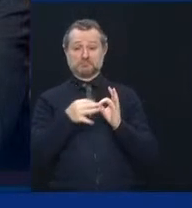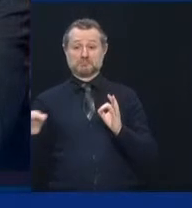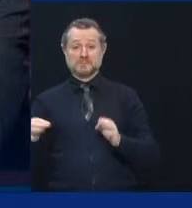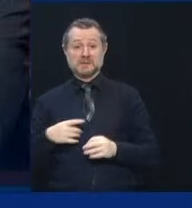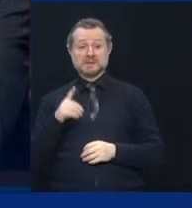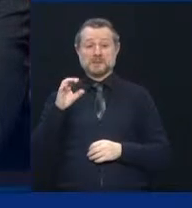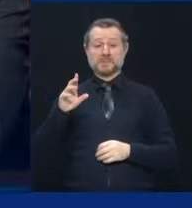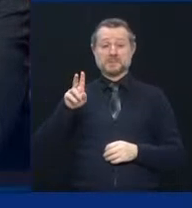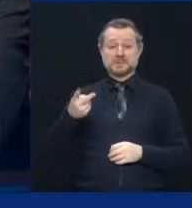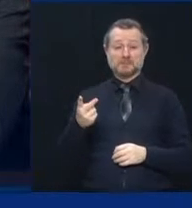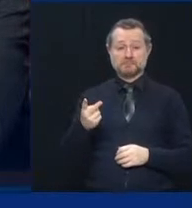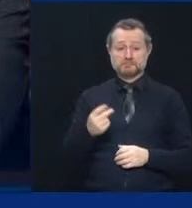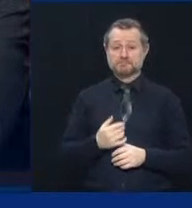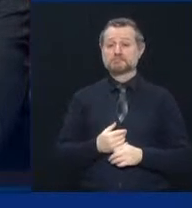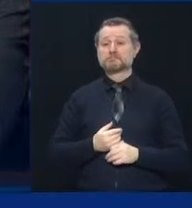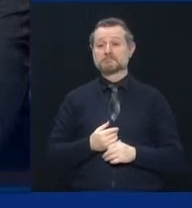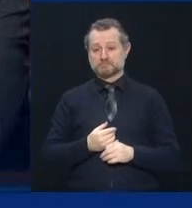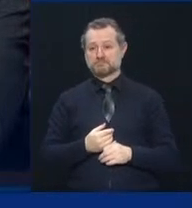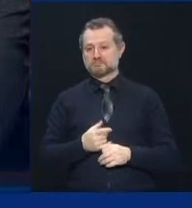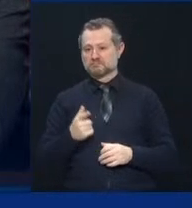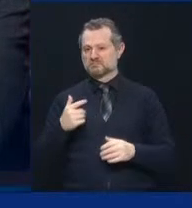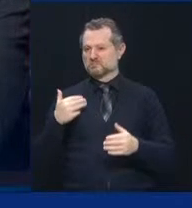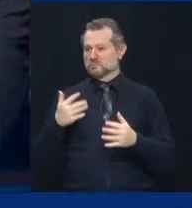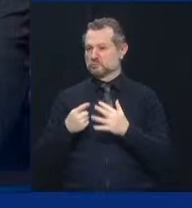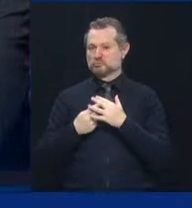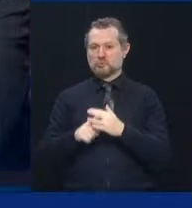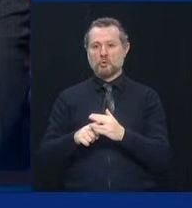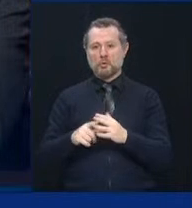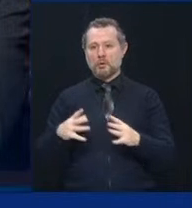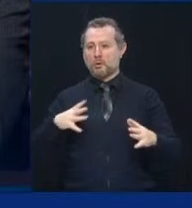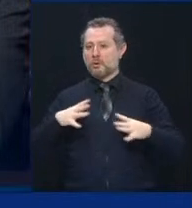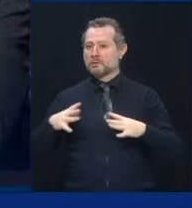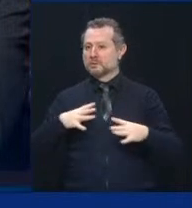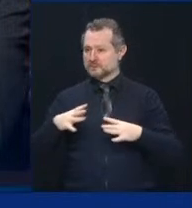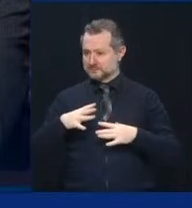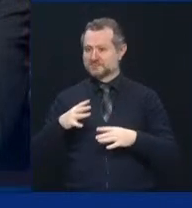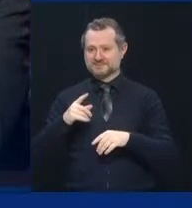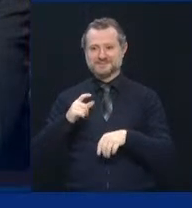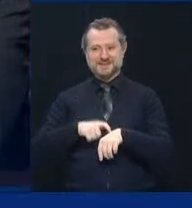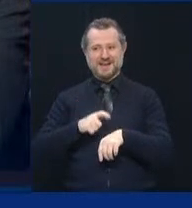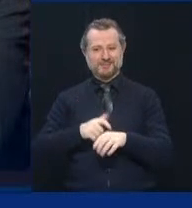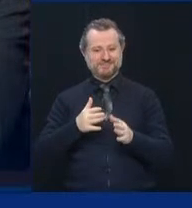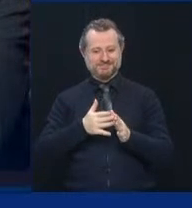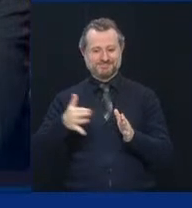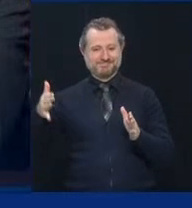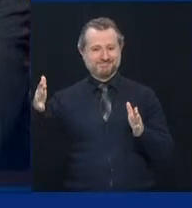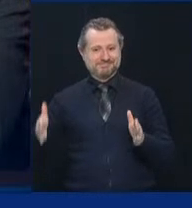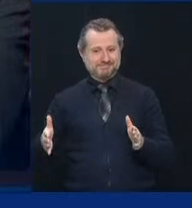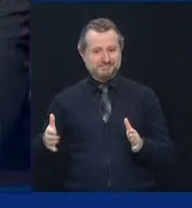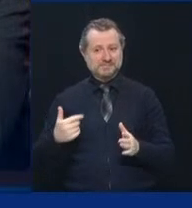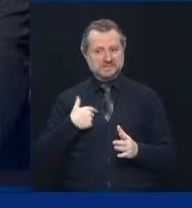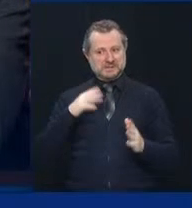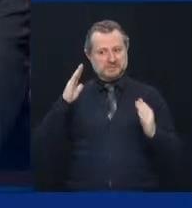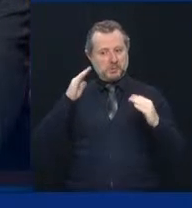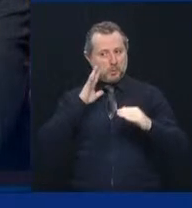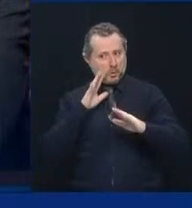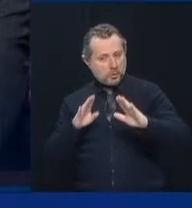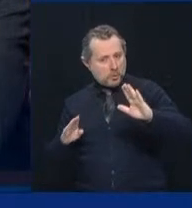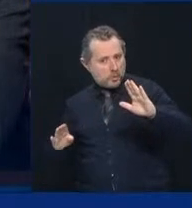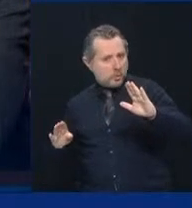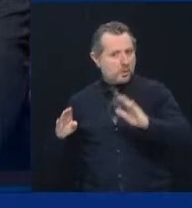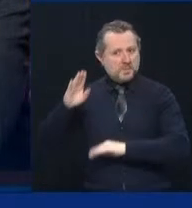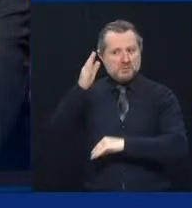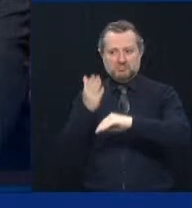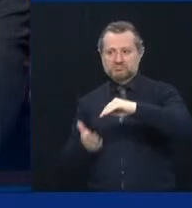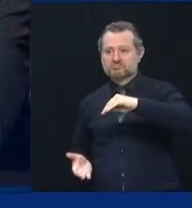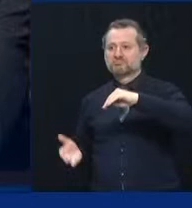coming into the holiday season, and we expected to see an increase through the holiday season,